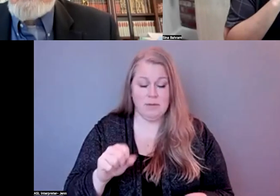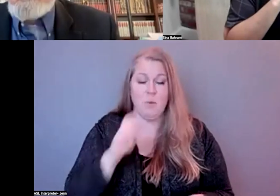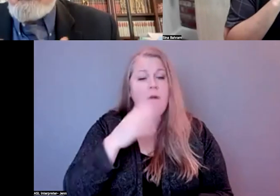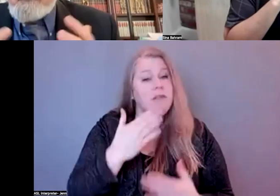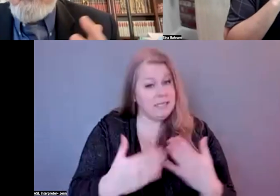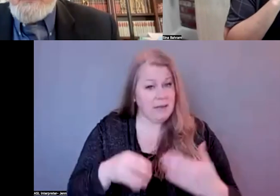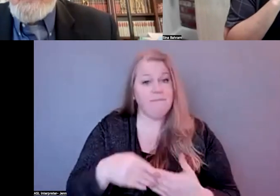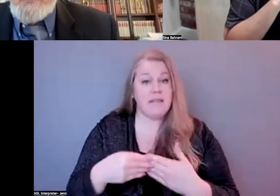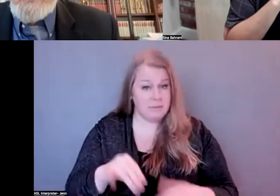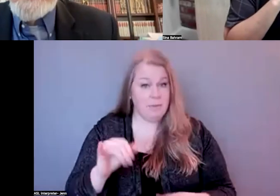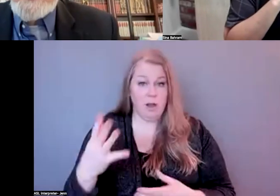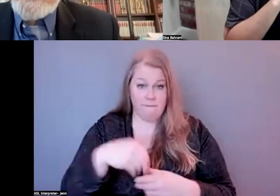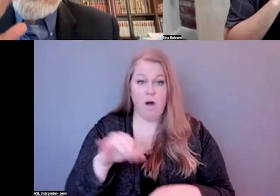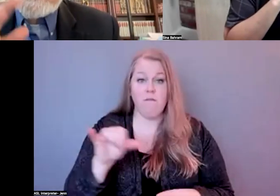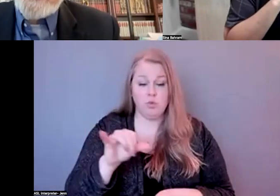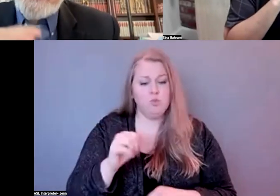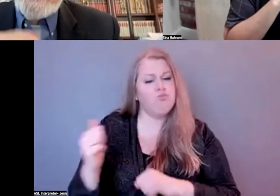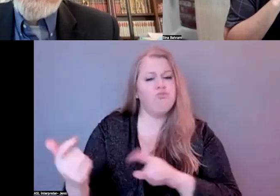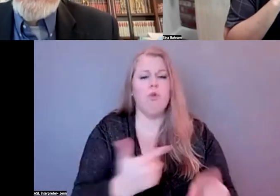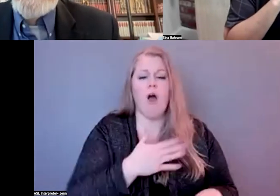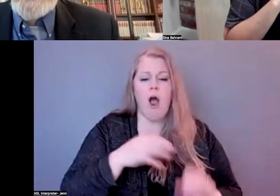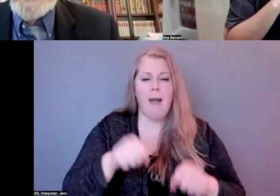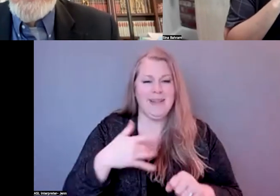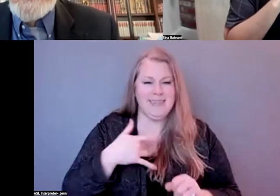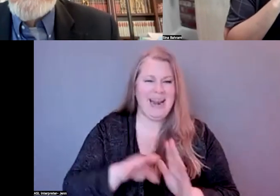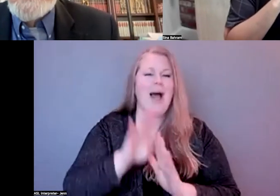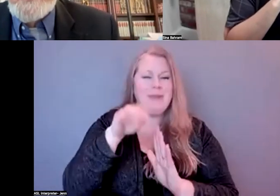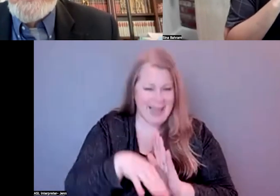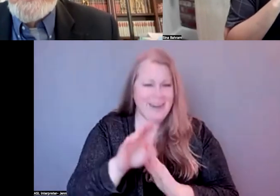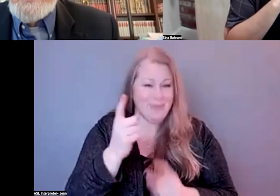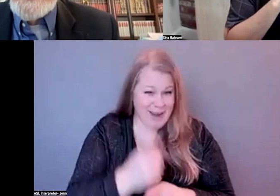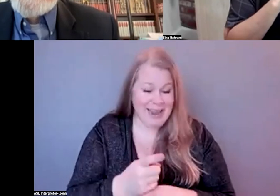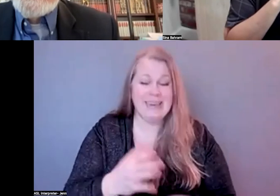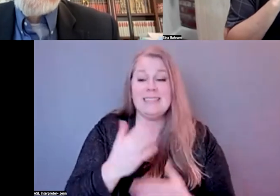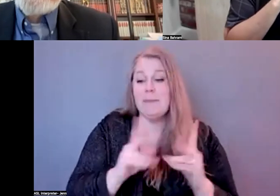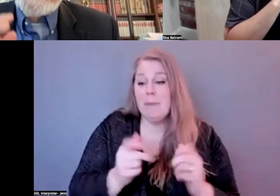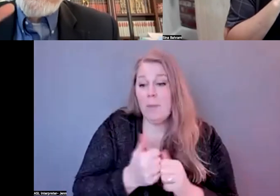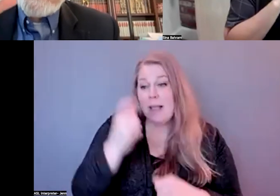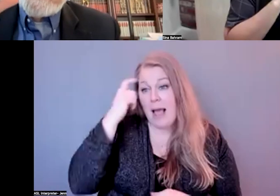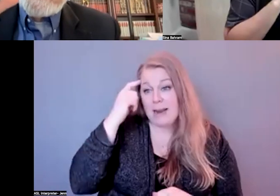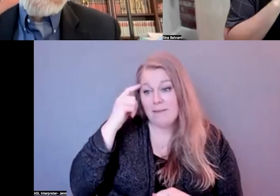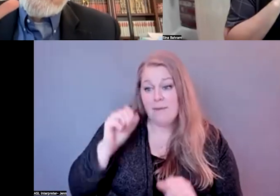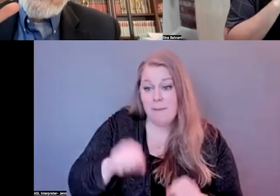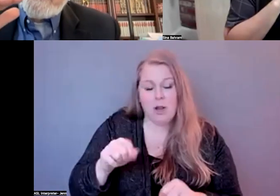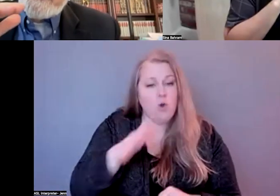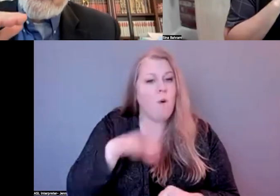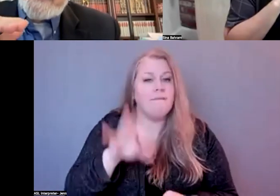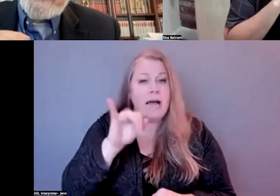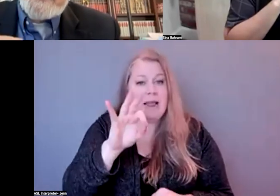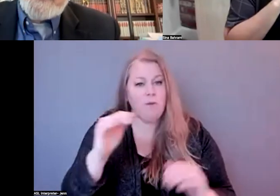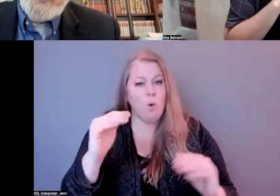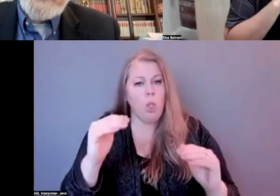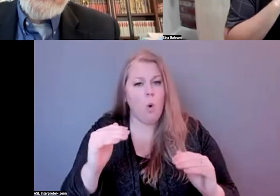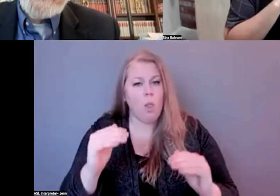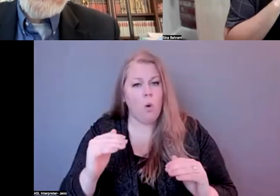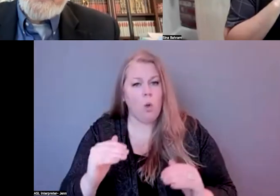because all of us, our abilities go up and down a little in people with cognitive disabilities. You'll actually find out that if you lower the level